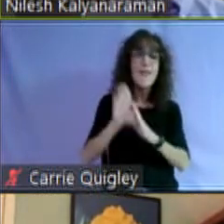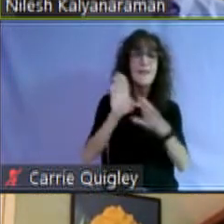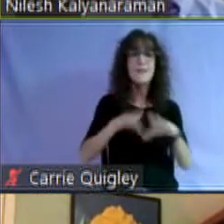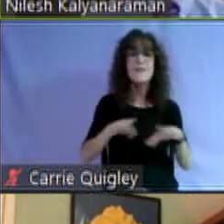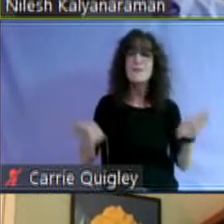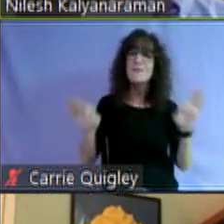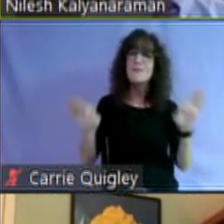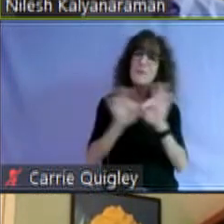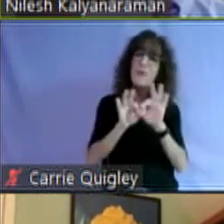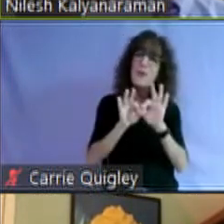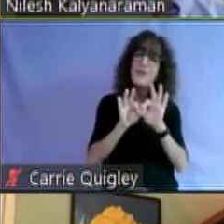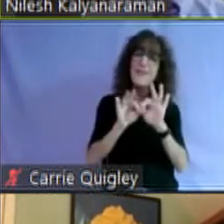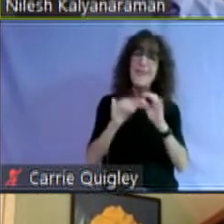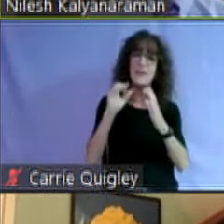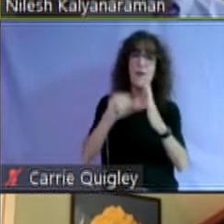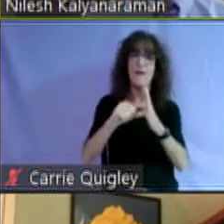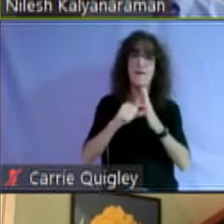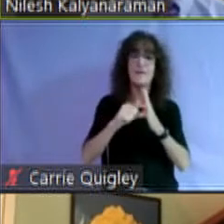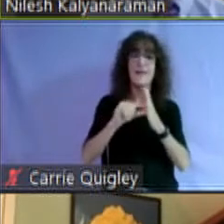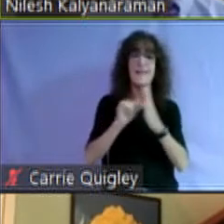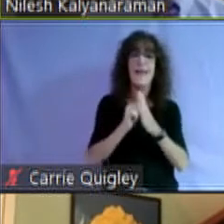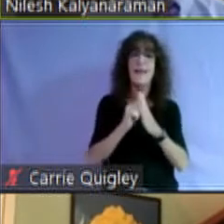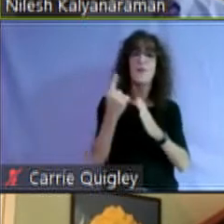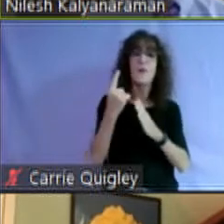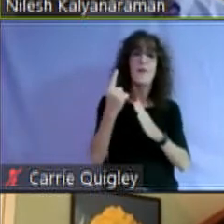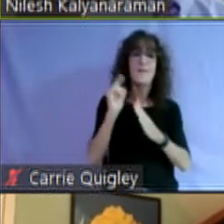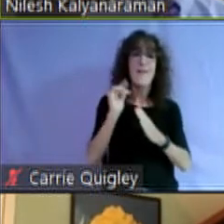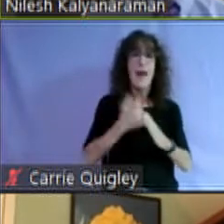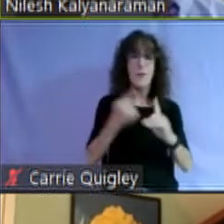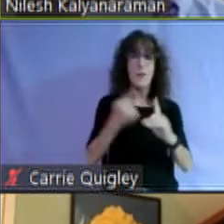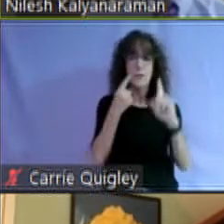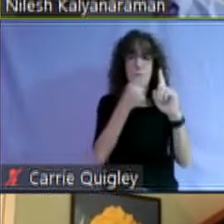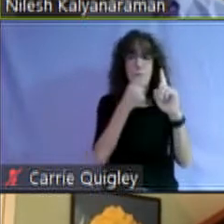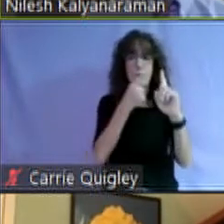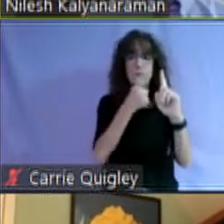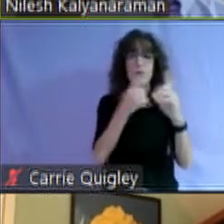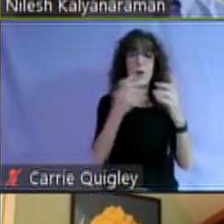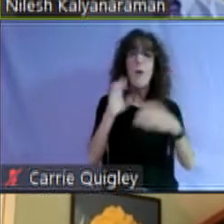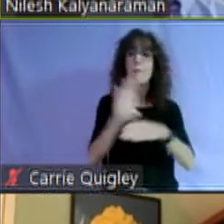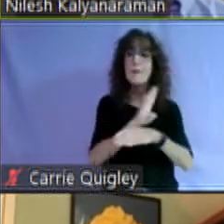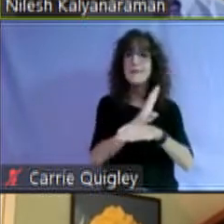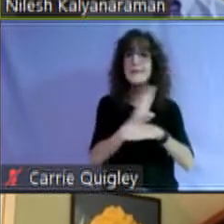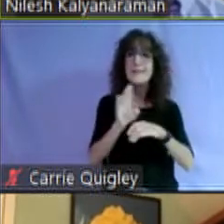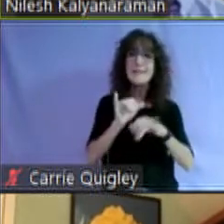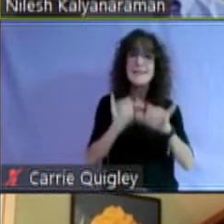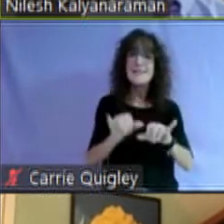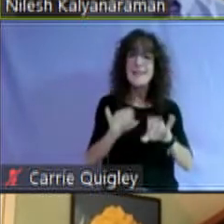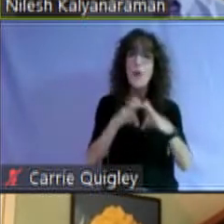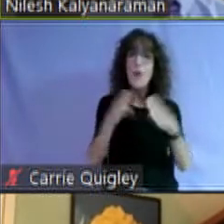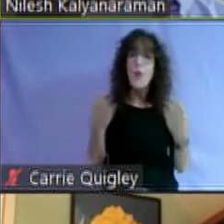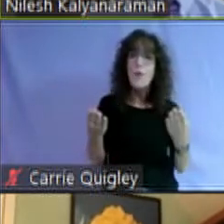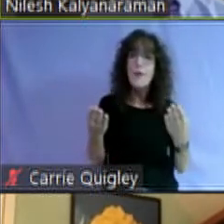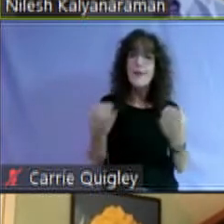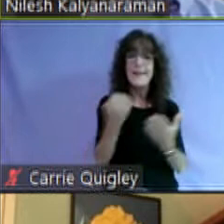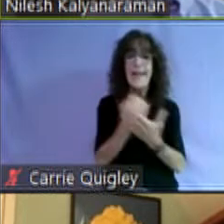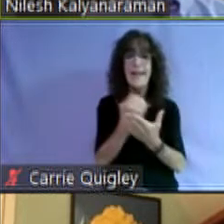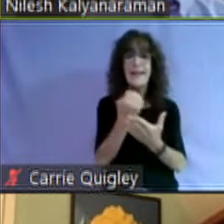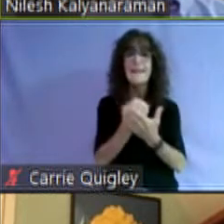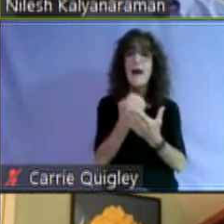why we've highlighted that as one of our core goals. We want to keep businesses open. The economic